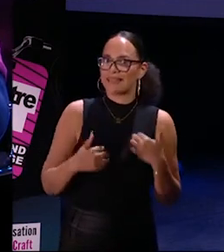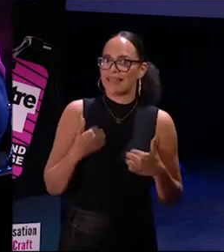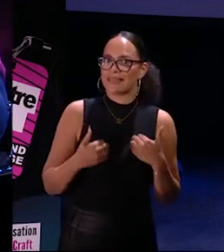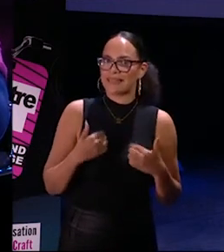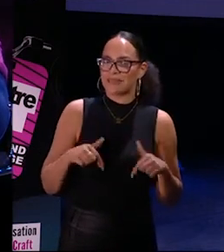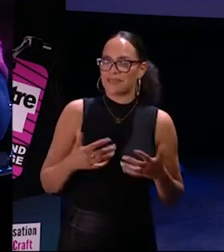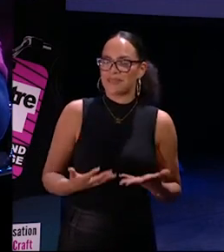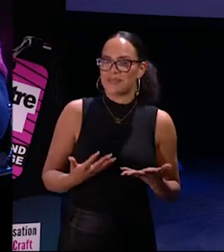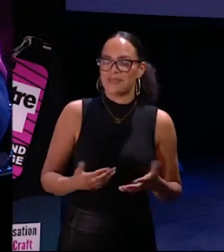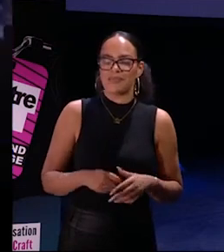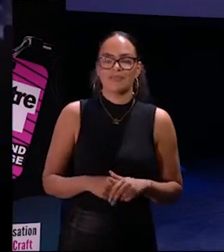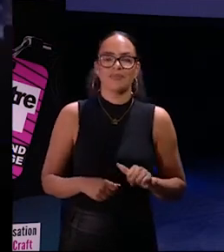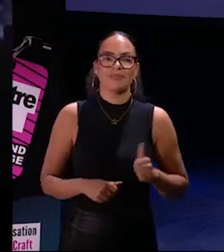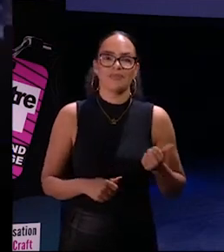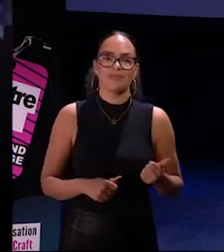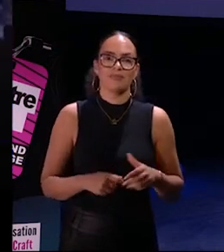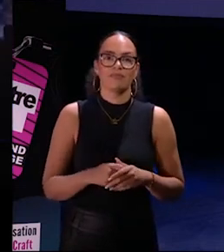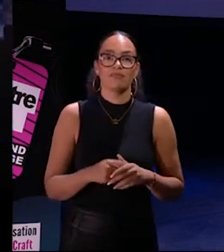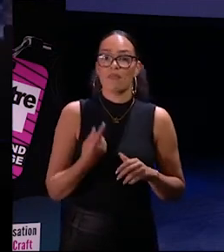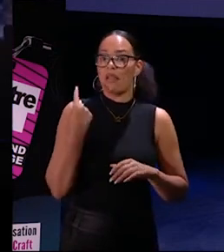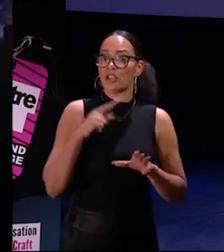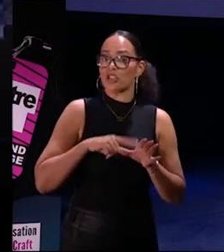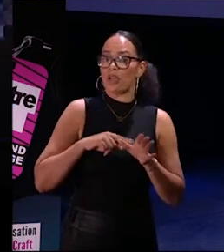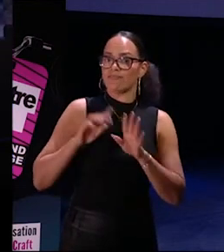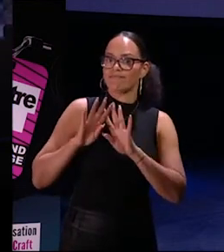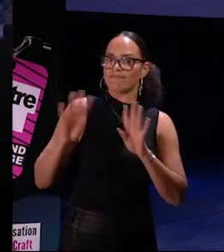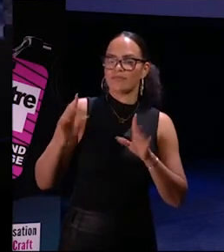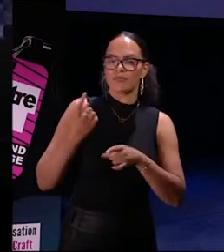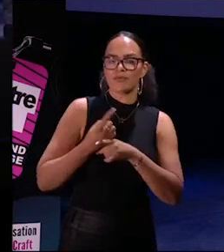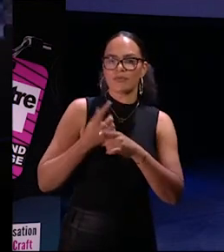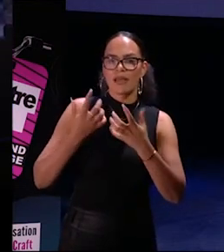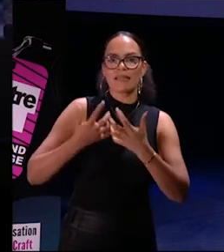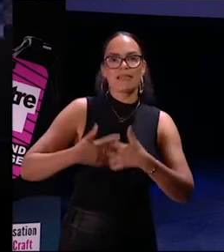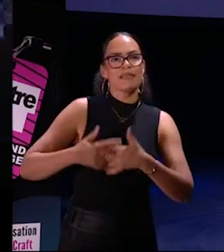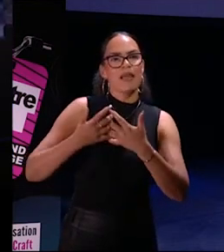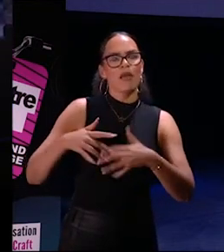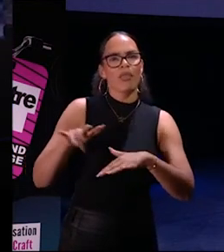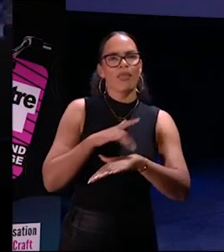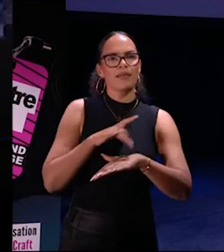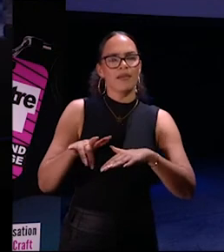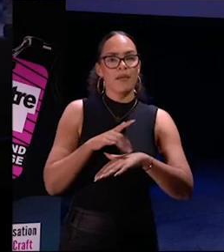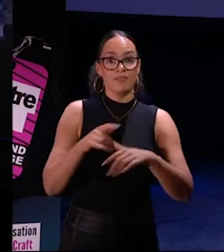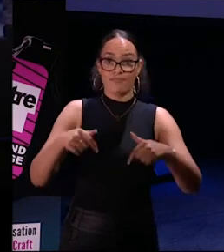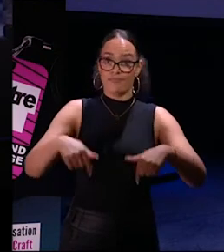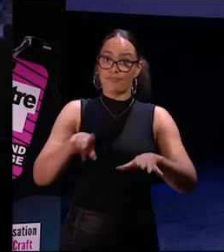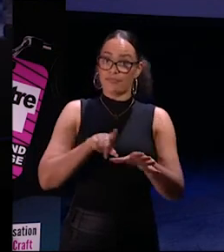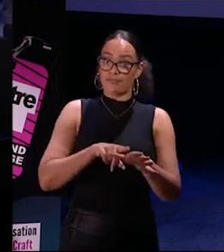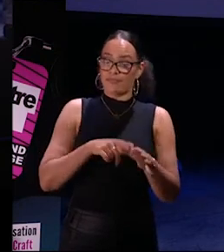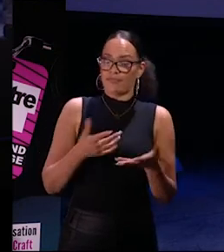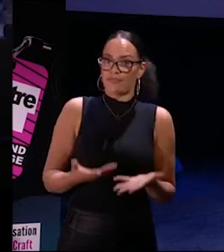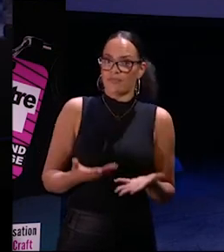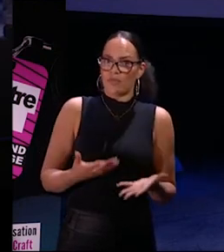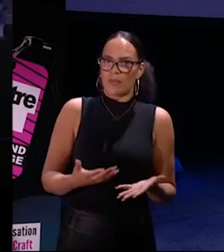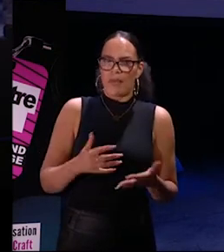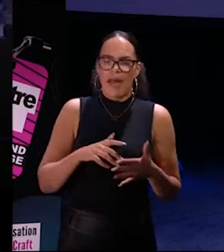TheatreCraft. Last year, we had a panel talk about technical theatre. So this year, we're going to talk about how technology can be